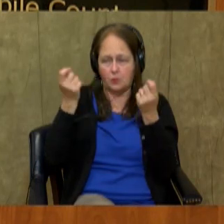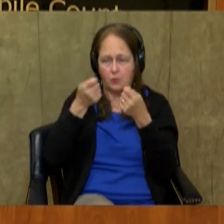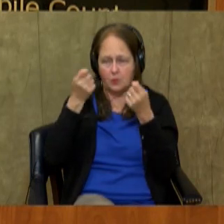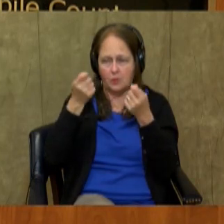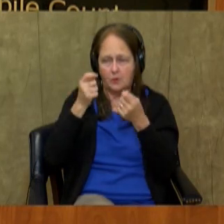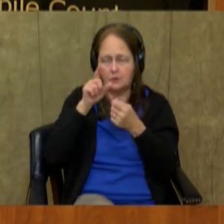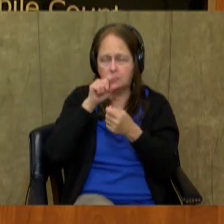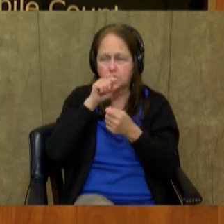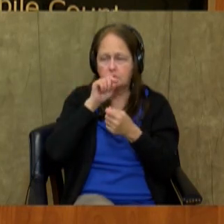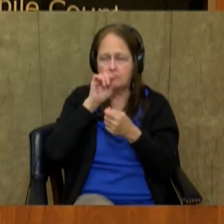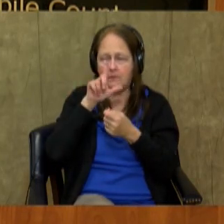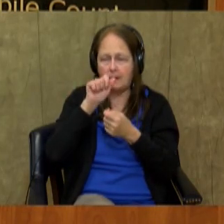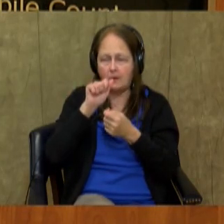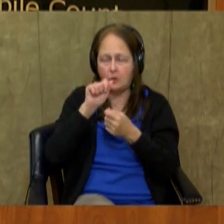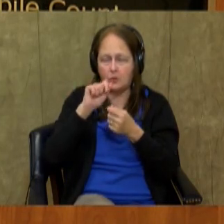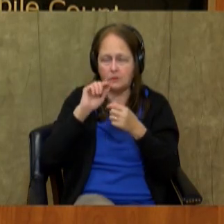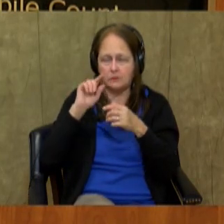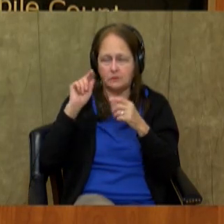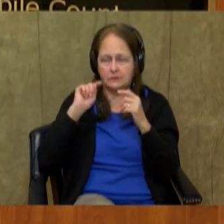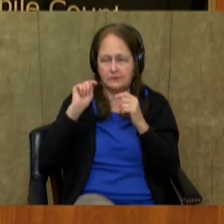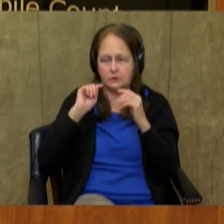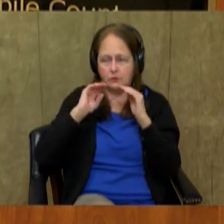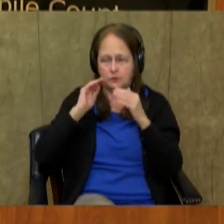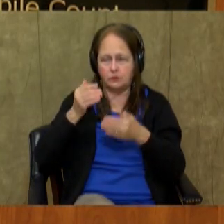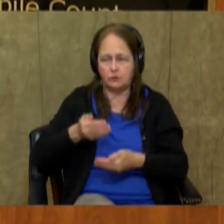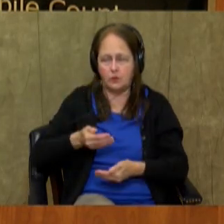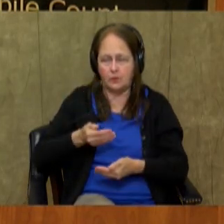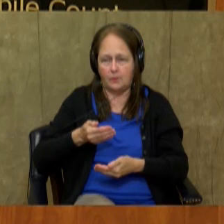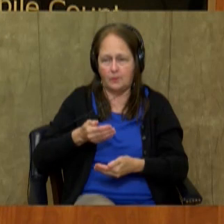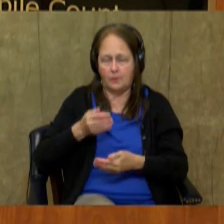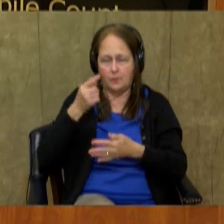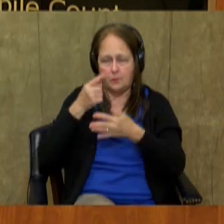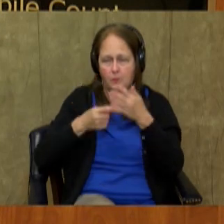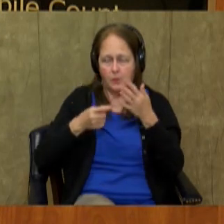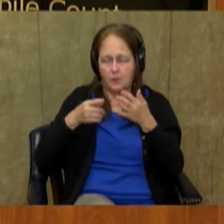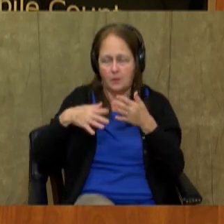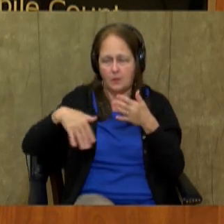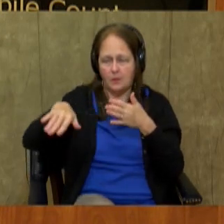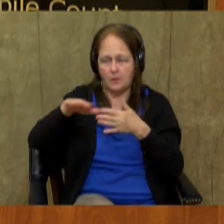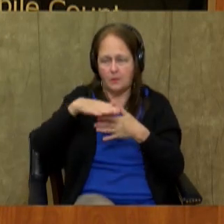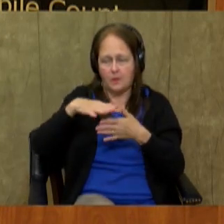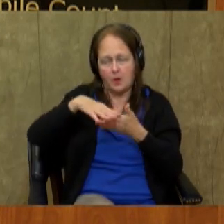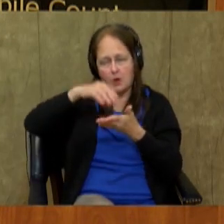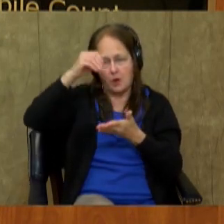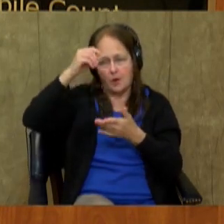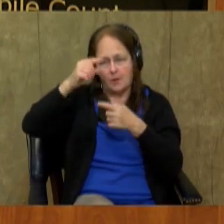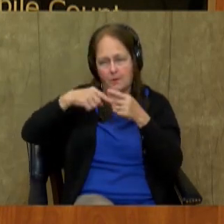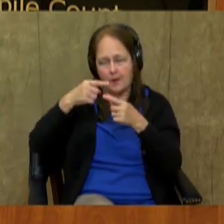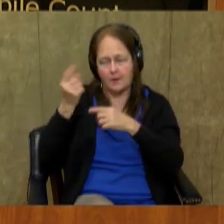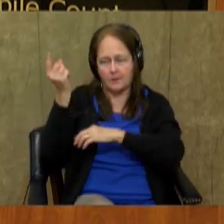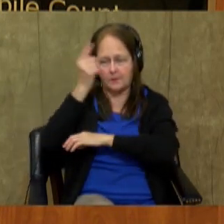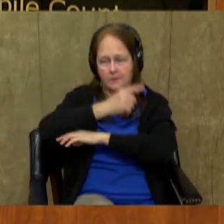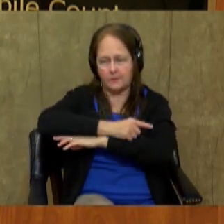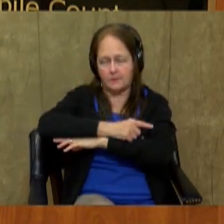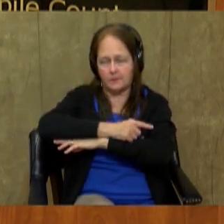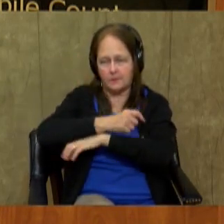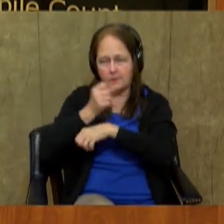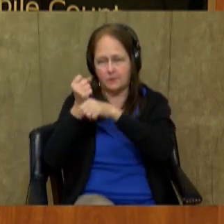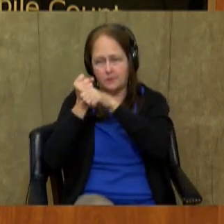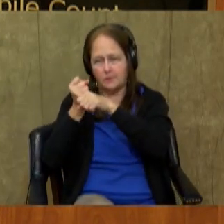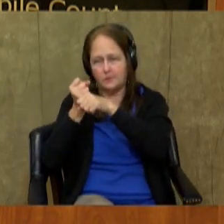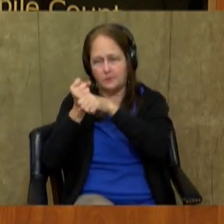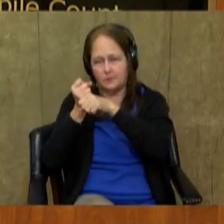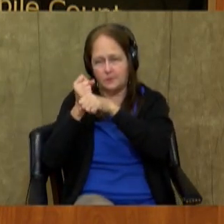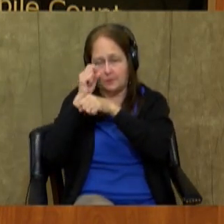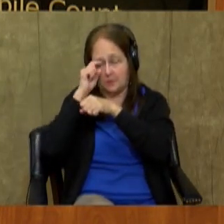win Chick-fil-A or a t-shirt, then answer this question. What region did we learn about today? I gave you a softball question, so let's